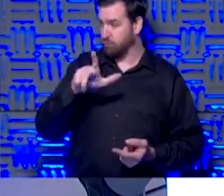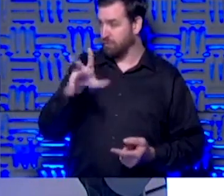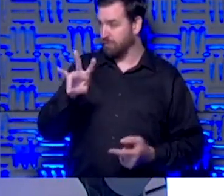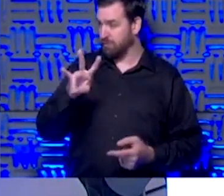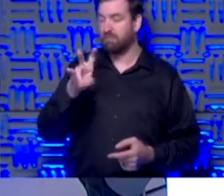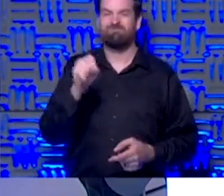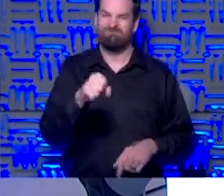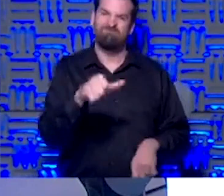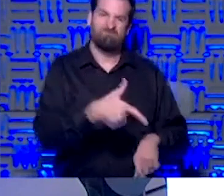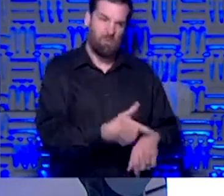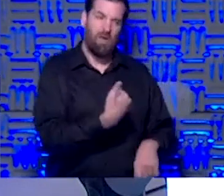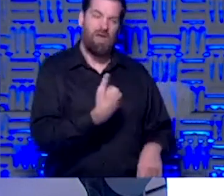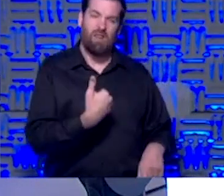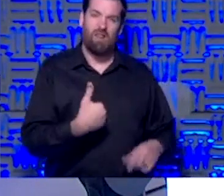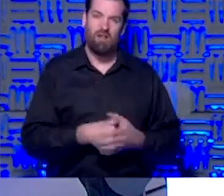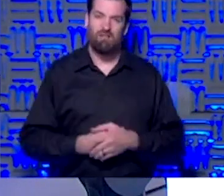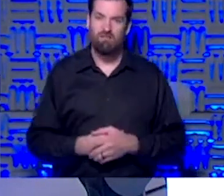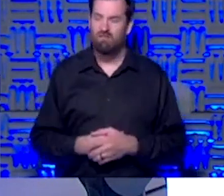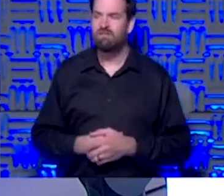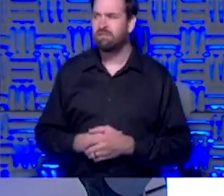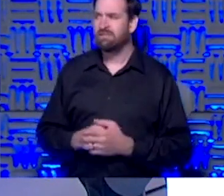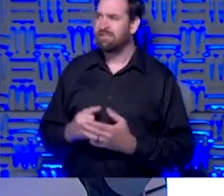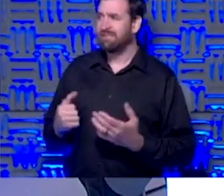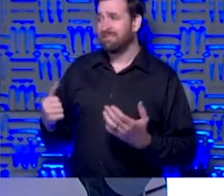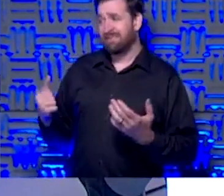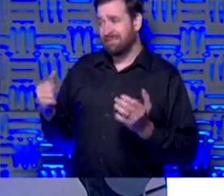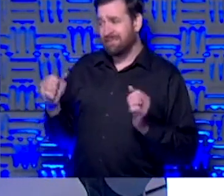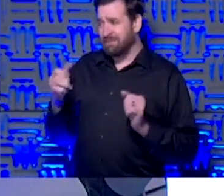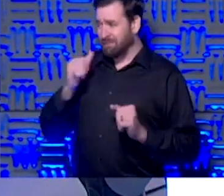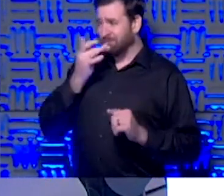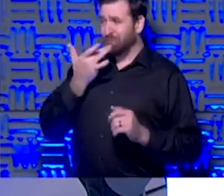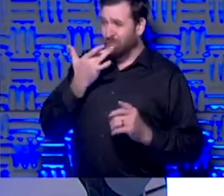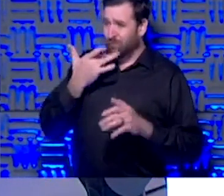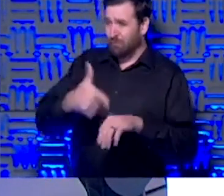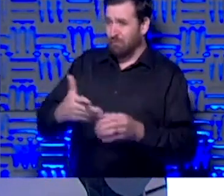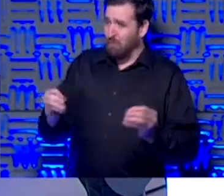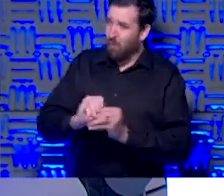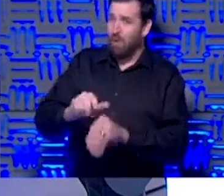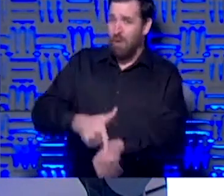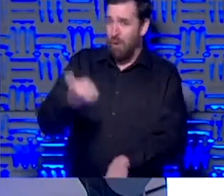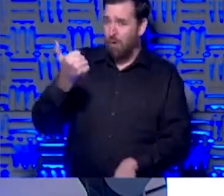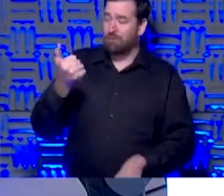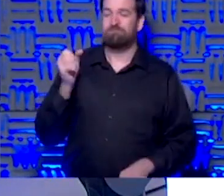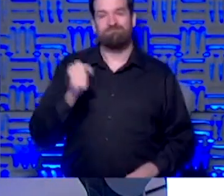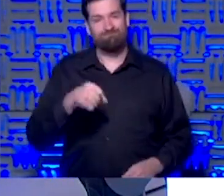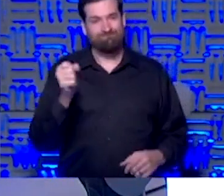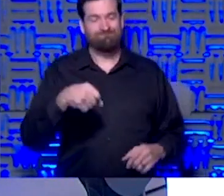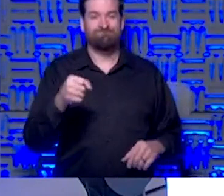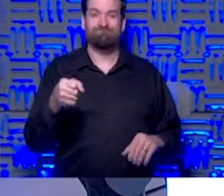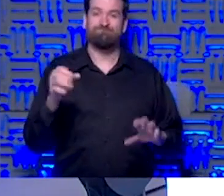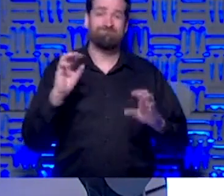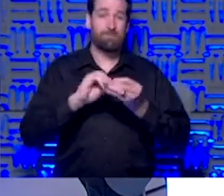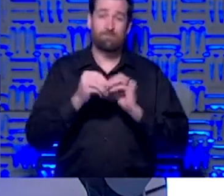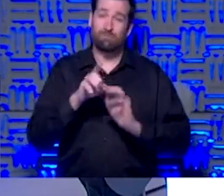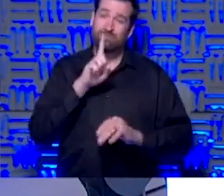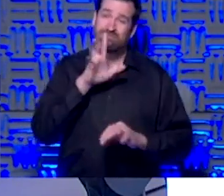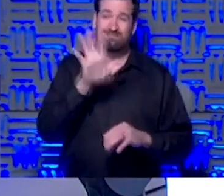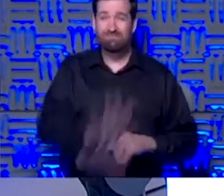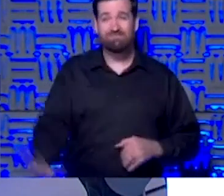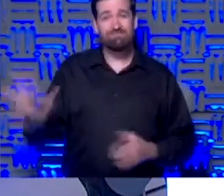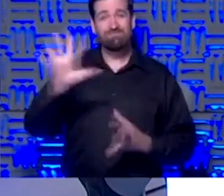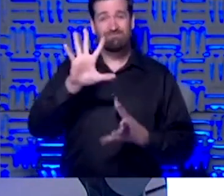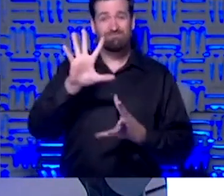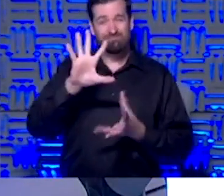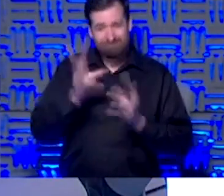Yeah. a long time. I could have gone a lot longer before we had to say that. Yeah. So the numbers are overall better,